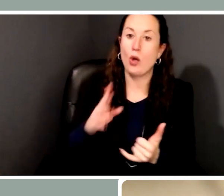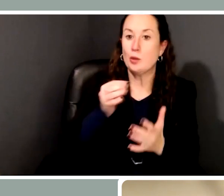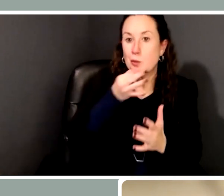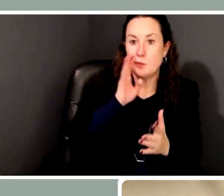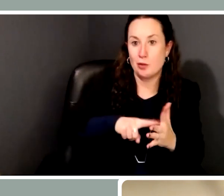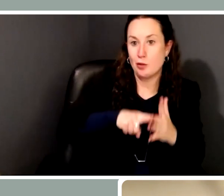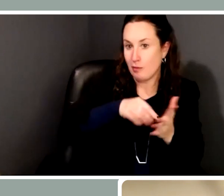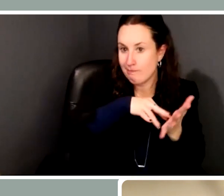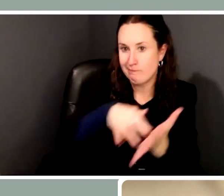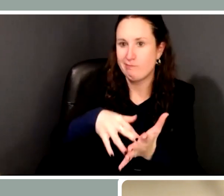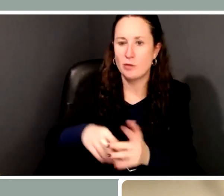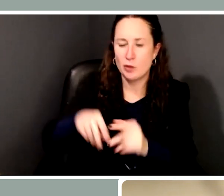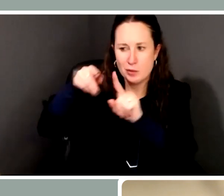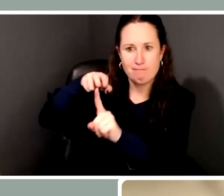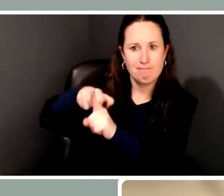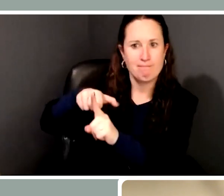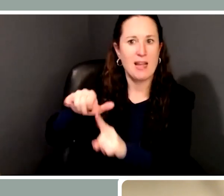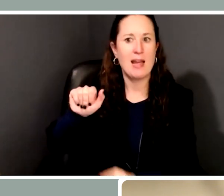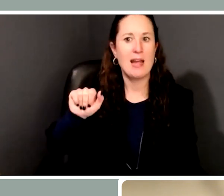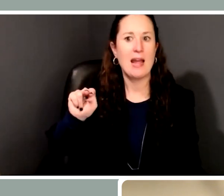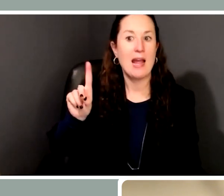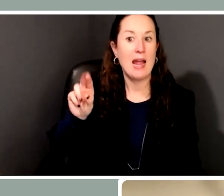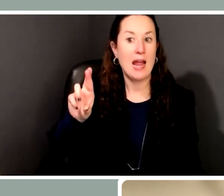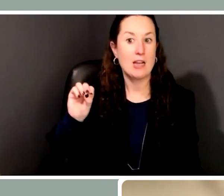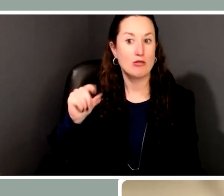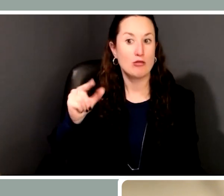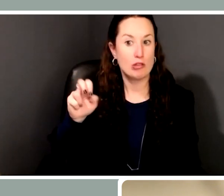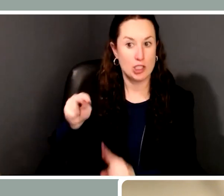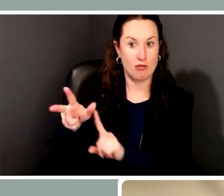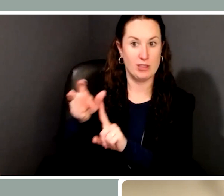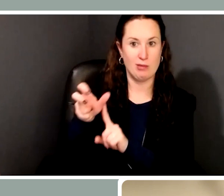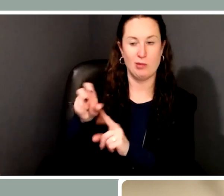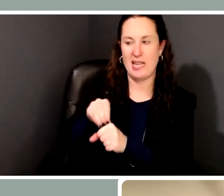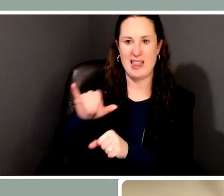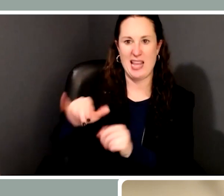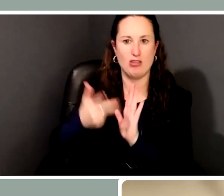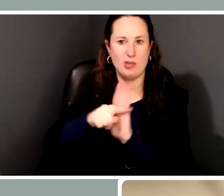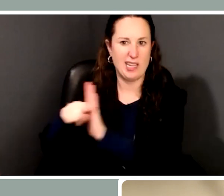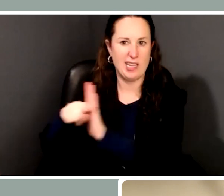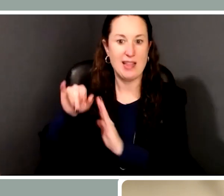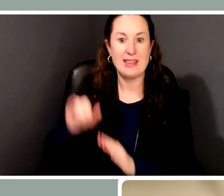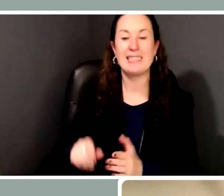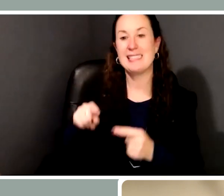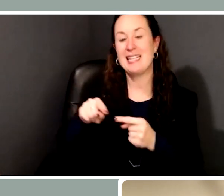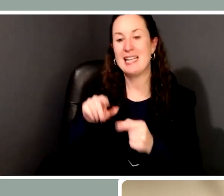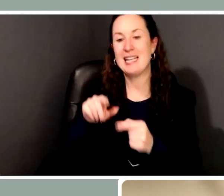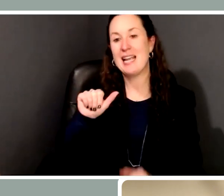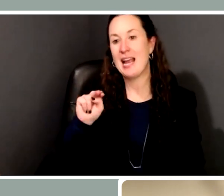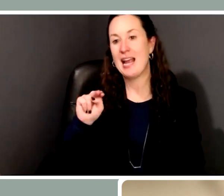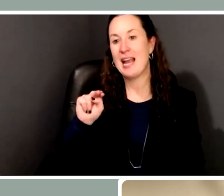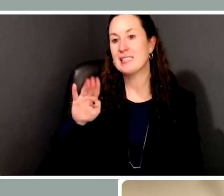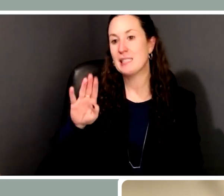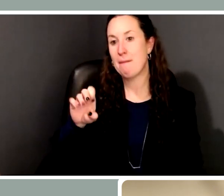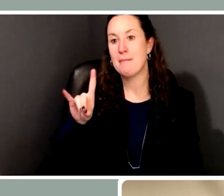targeting the androgen receptor in these triple negative breast cancers. They're the antibody drug conjugates that are being looked at.